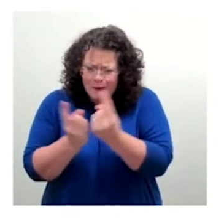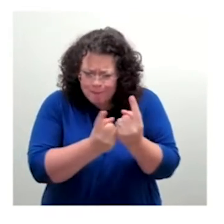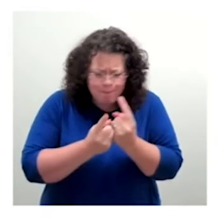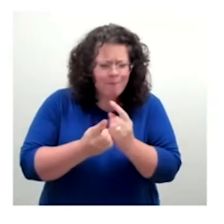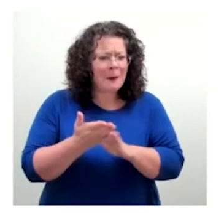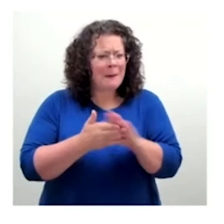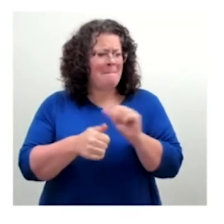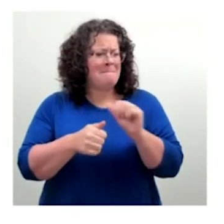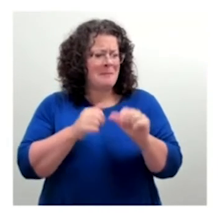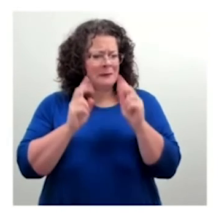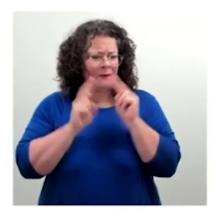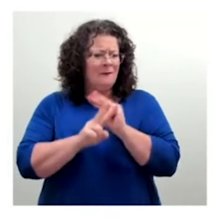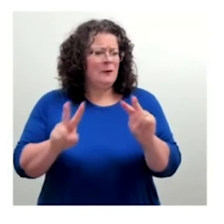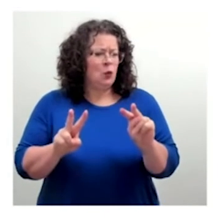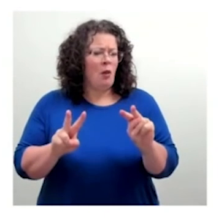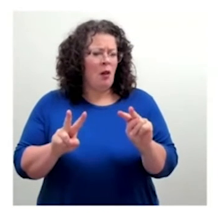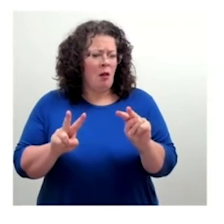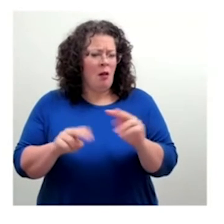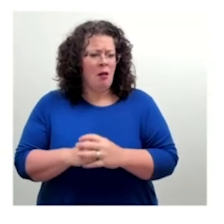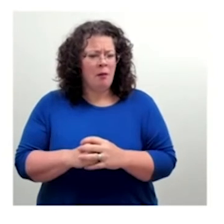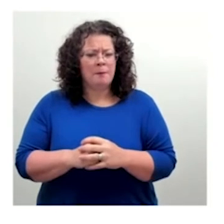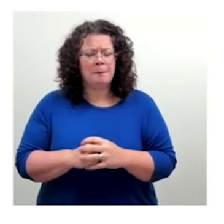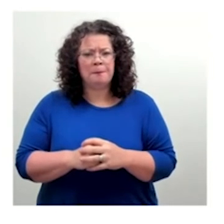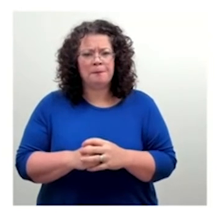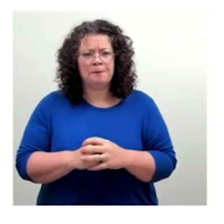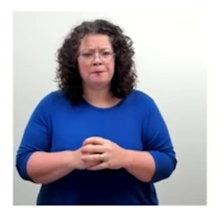know, of a better design.